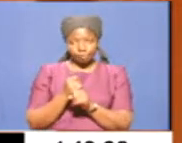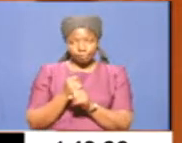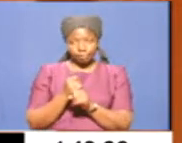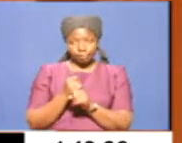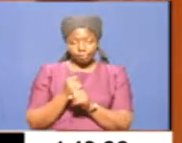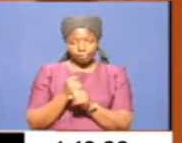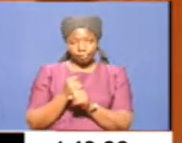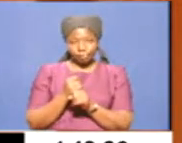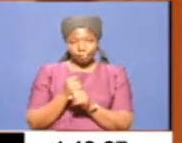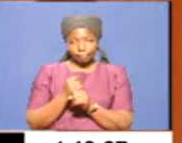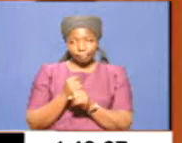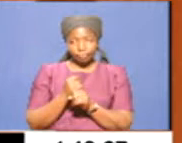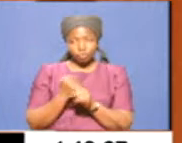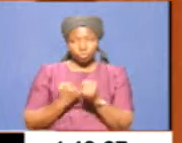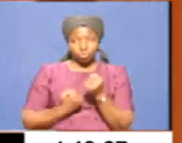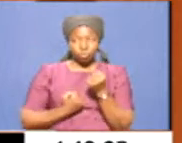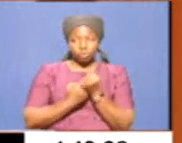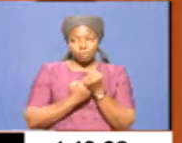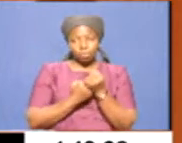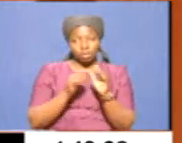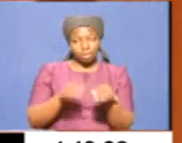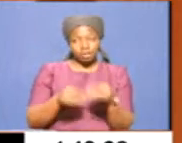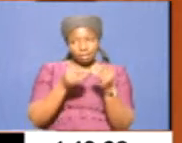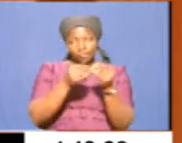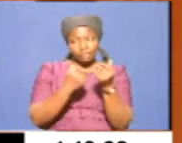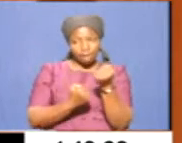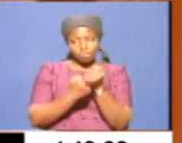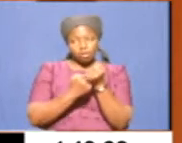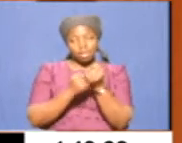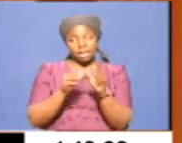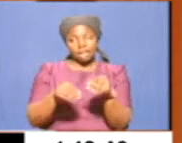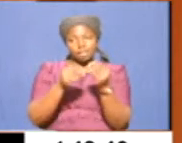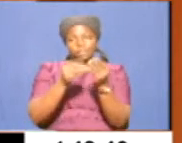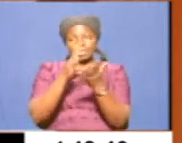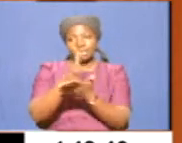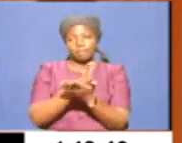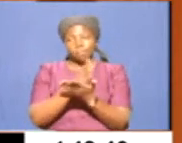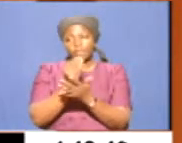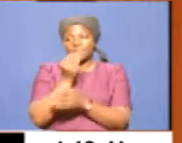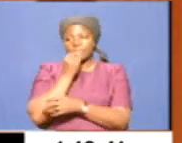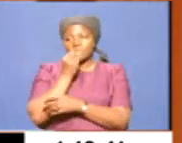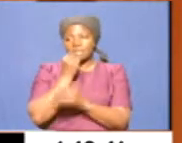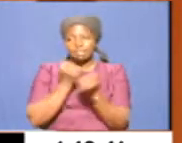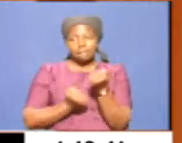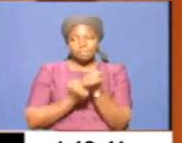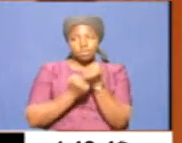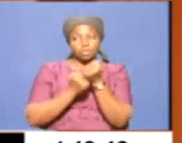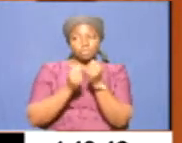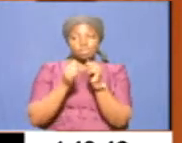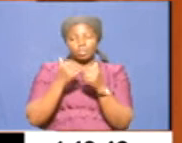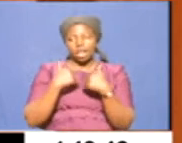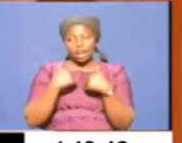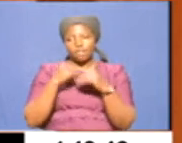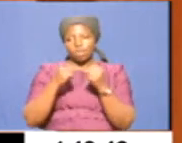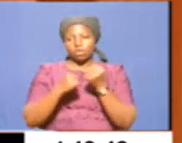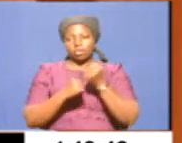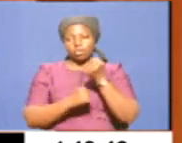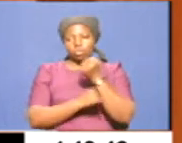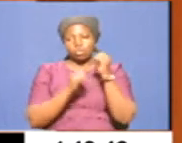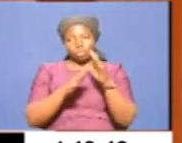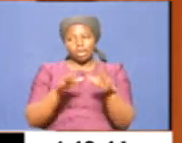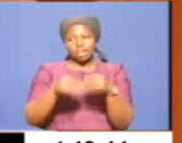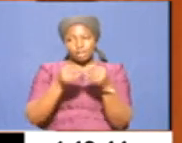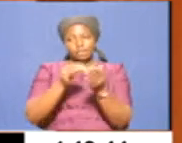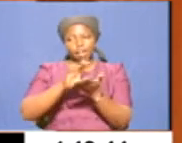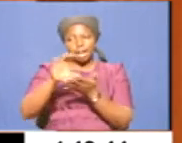from a support or an easing standpoint, and they're providing some form of food relief together with other donors. They're providing some cash disbursements